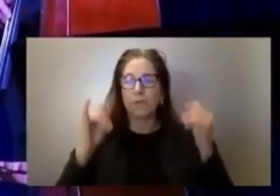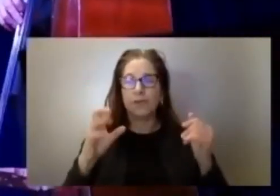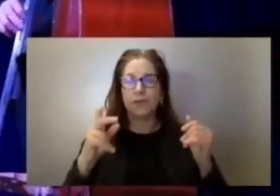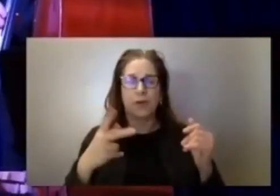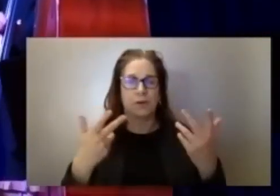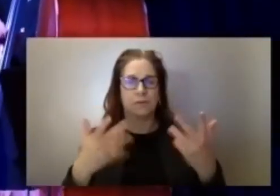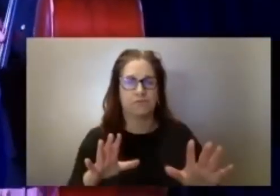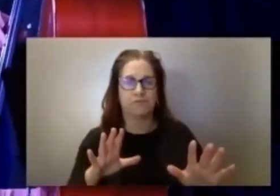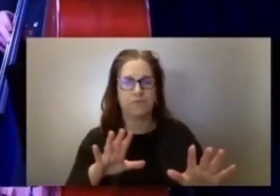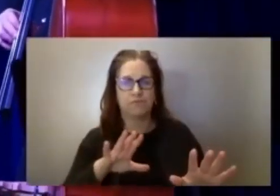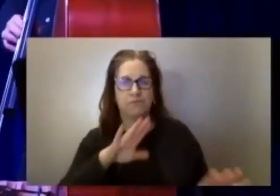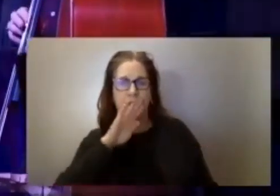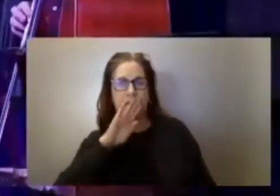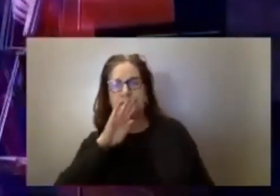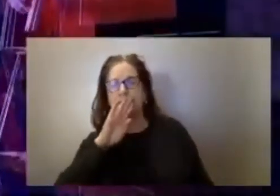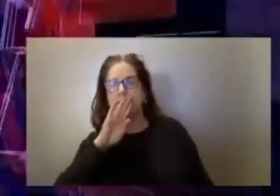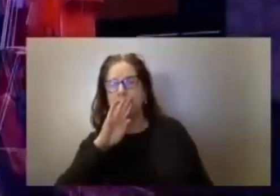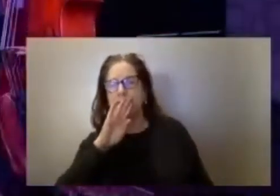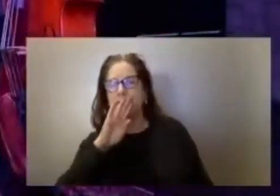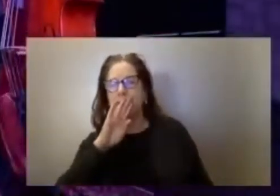Rabbit's trick had backfired.